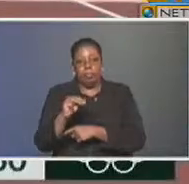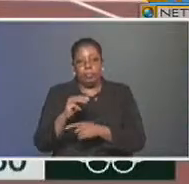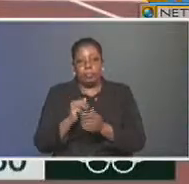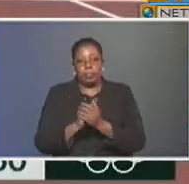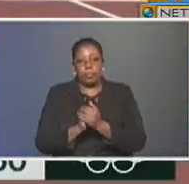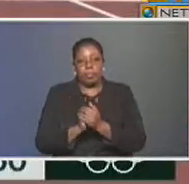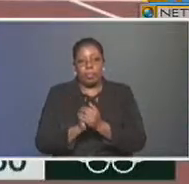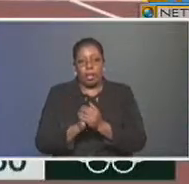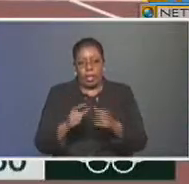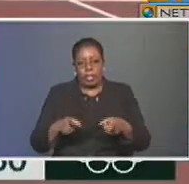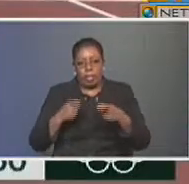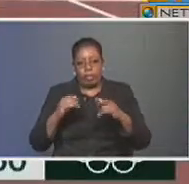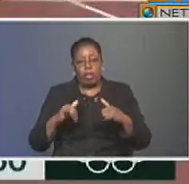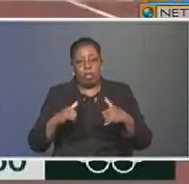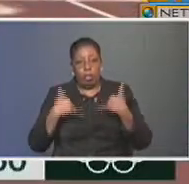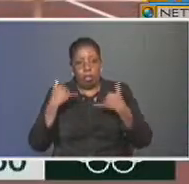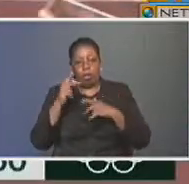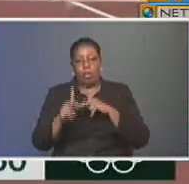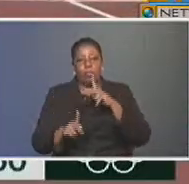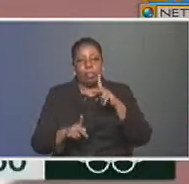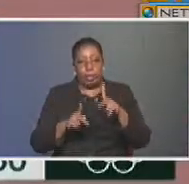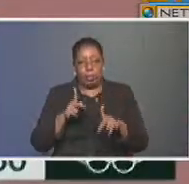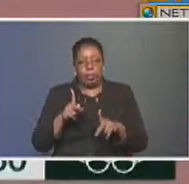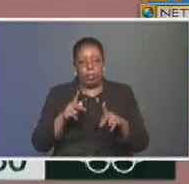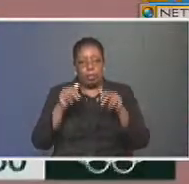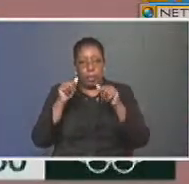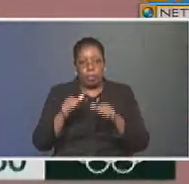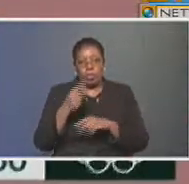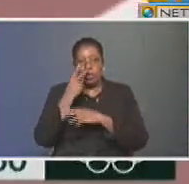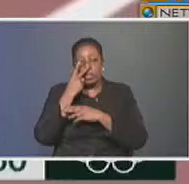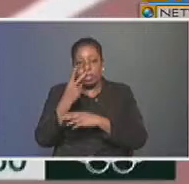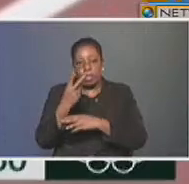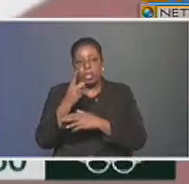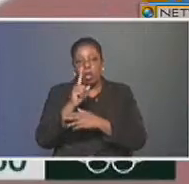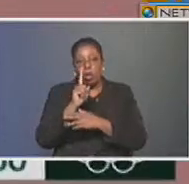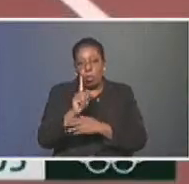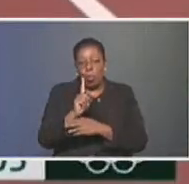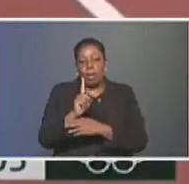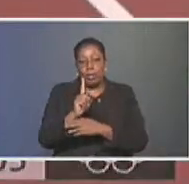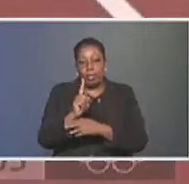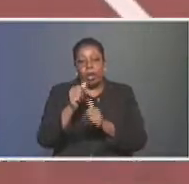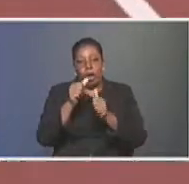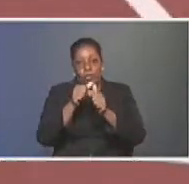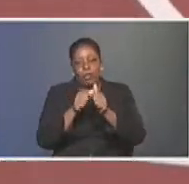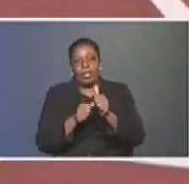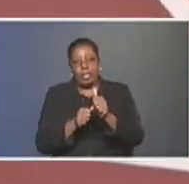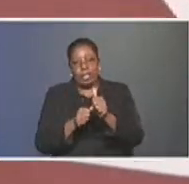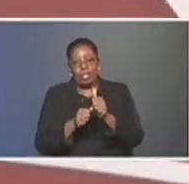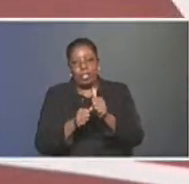for young people to be able to see one of each gender